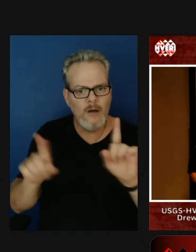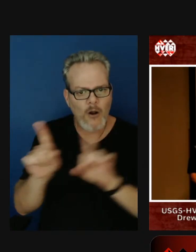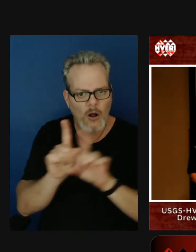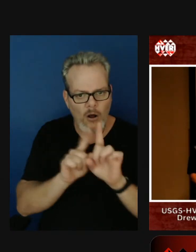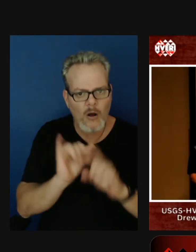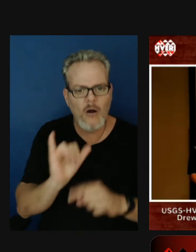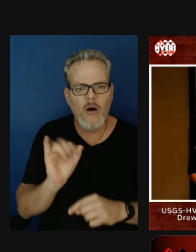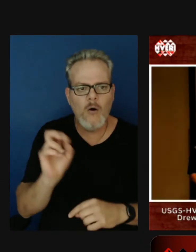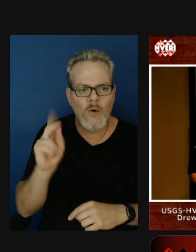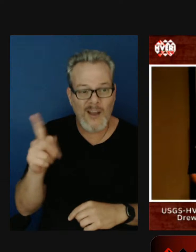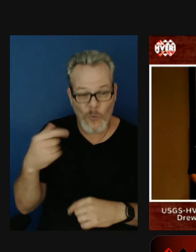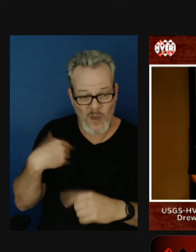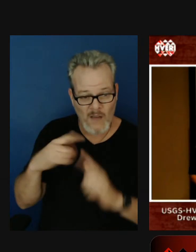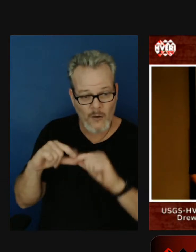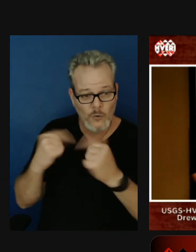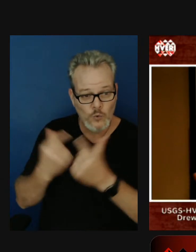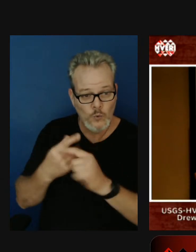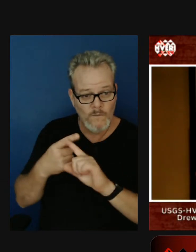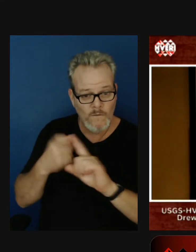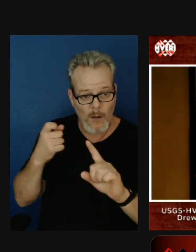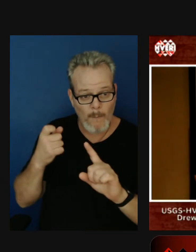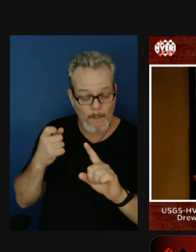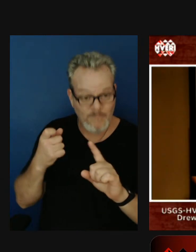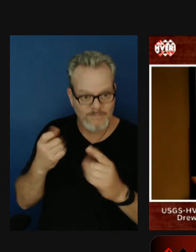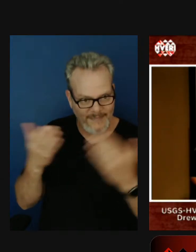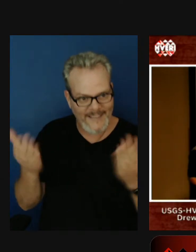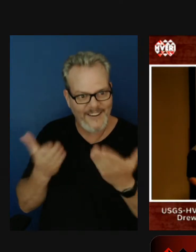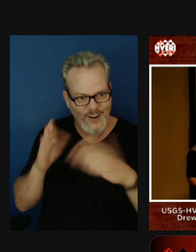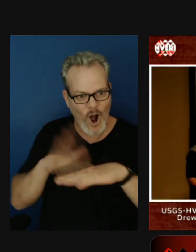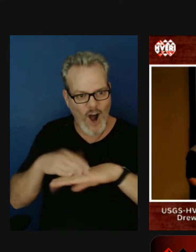group from mostly on island, it seems like.